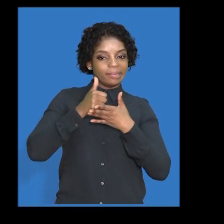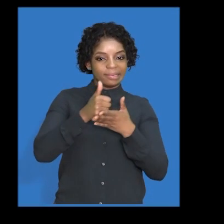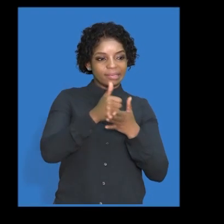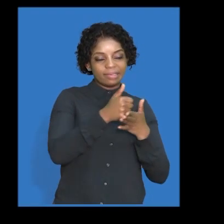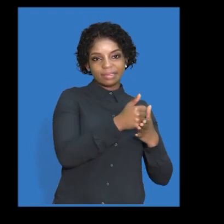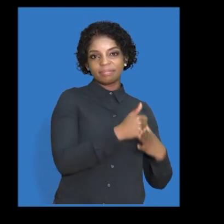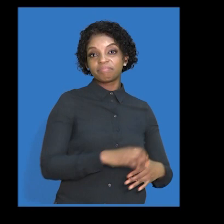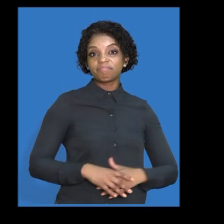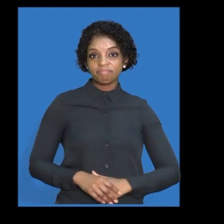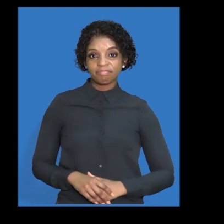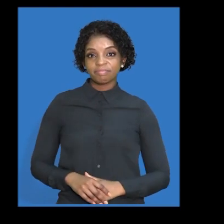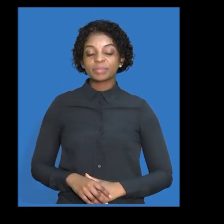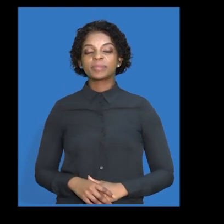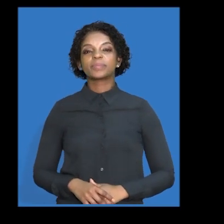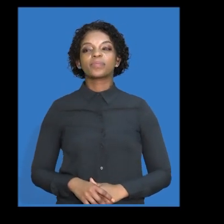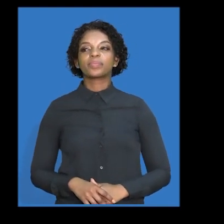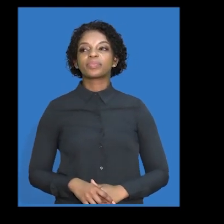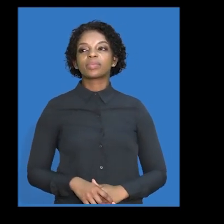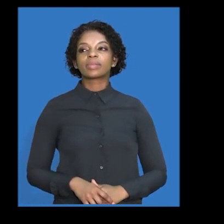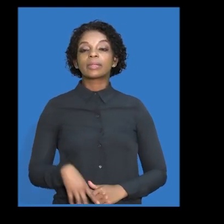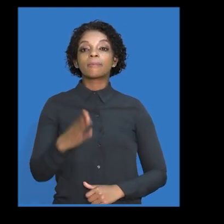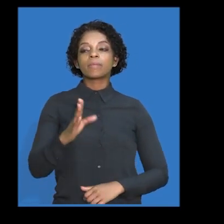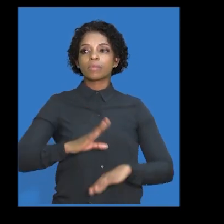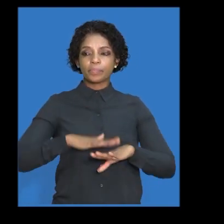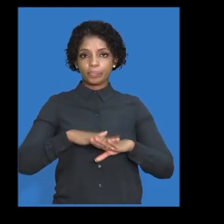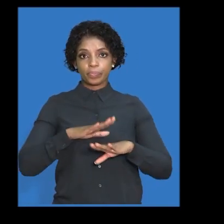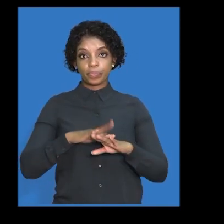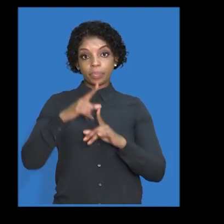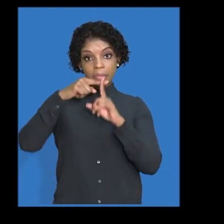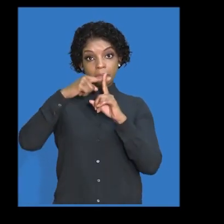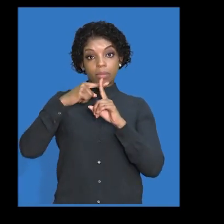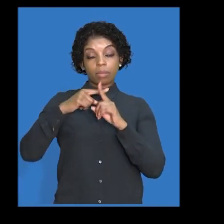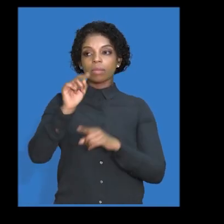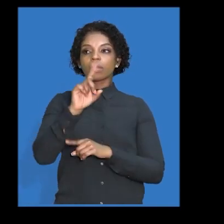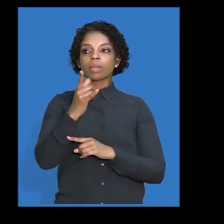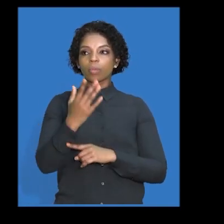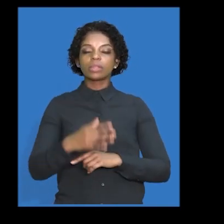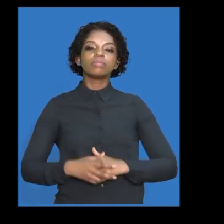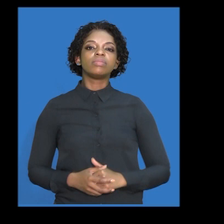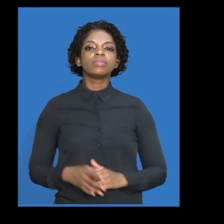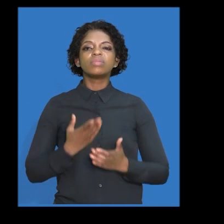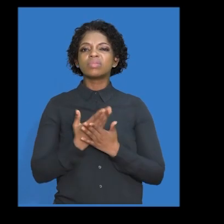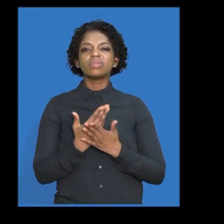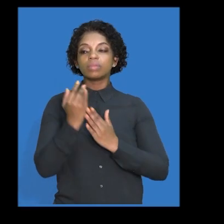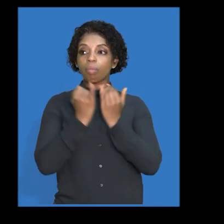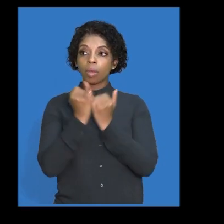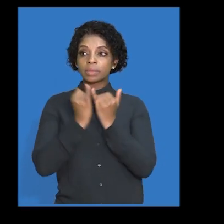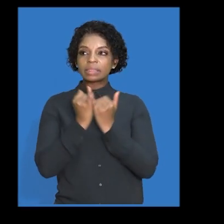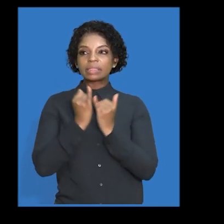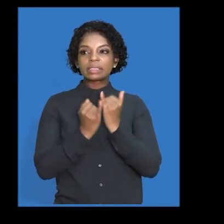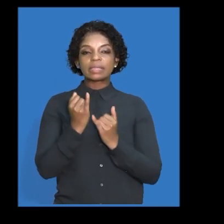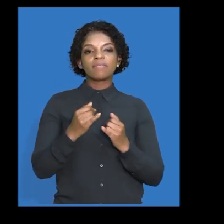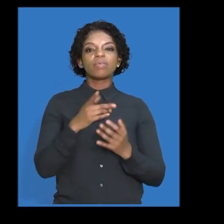us. Right. Other advantages, we may have a competitive advantage resulting in good publicity or an